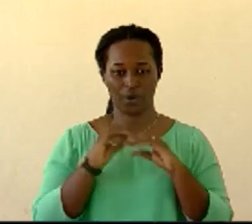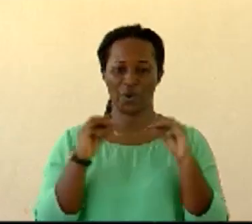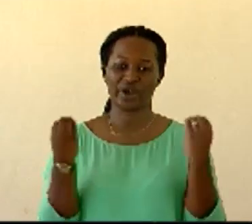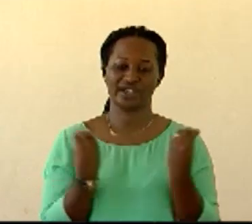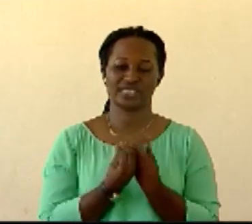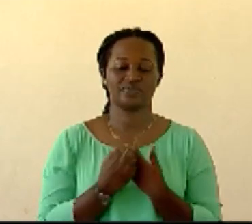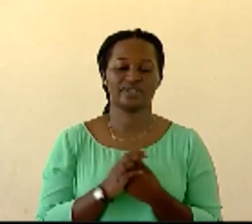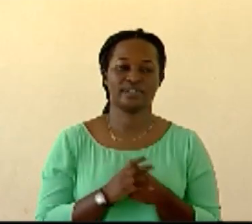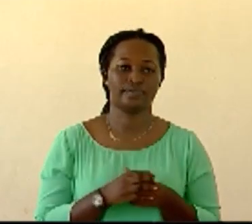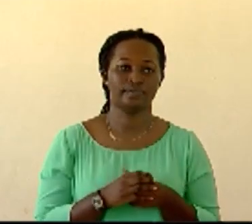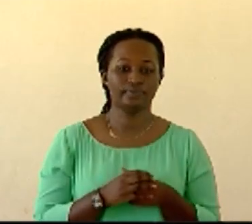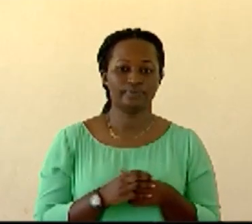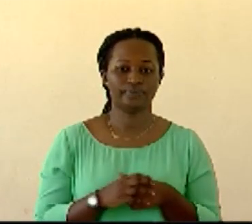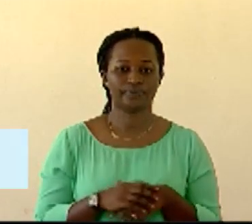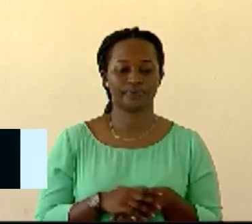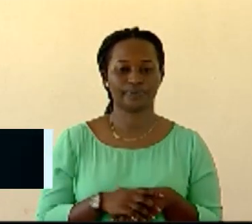organisms.